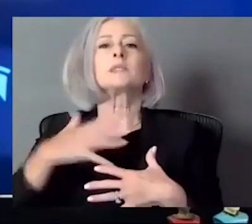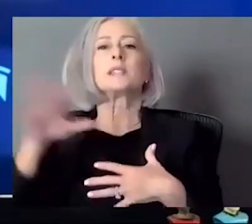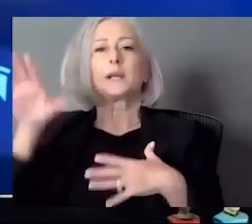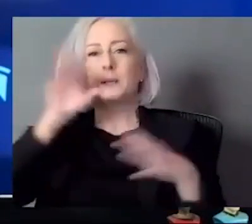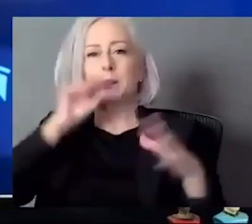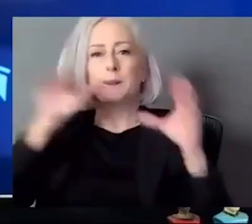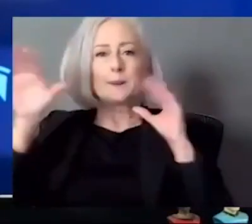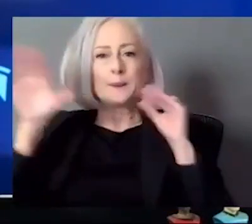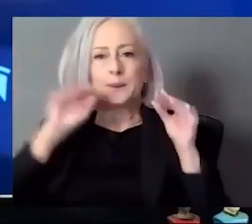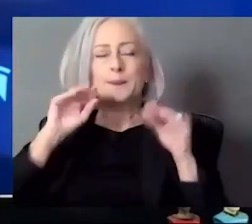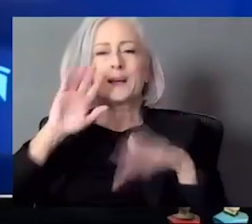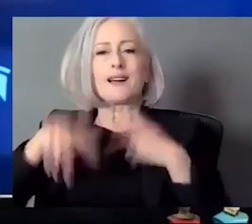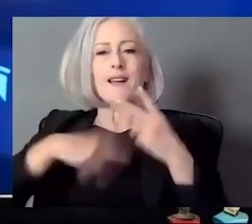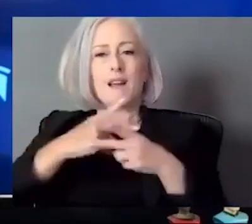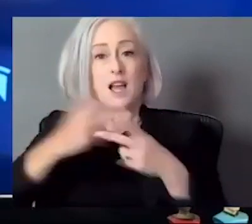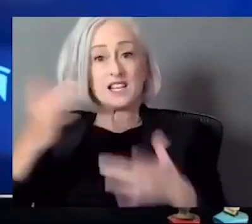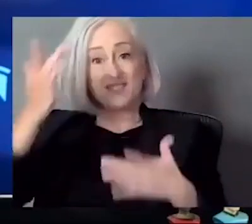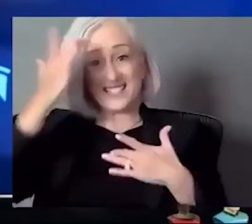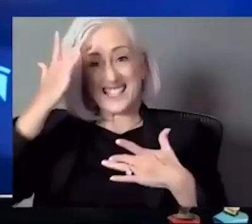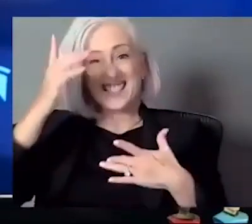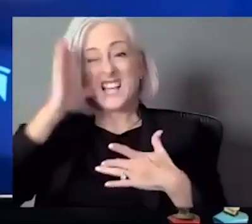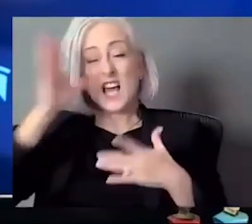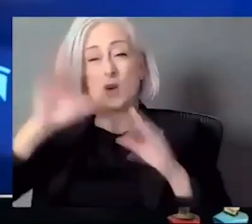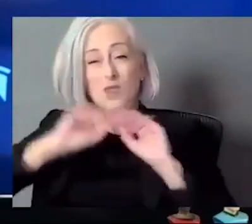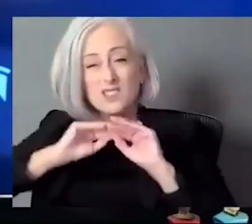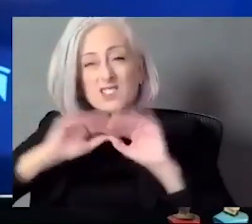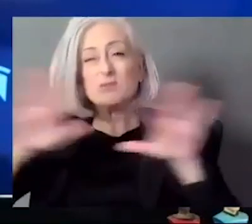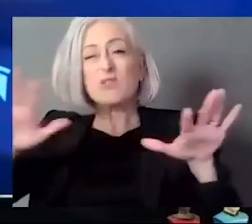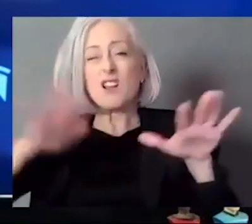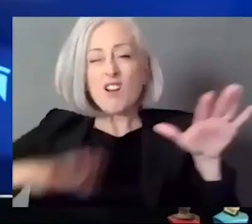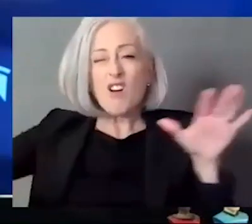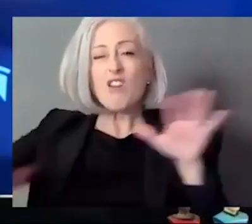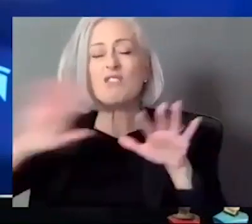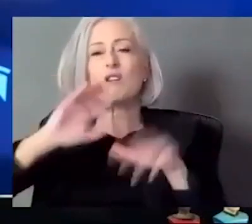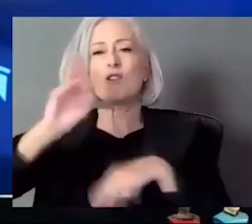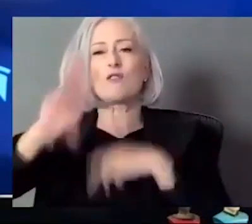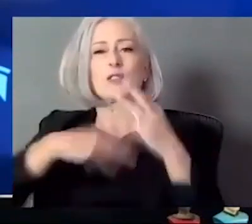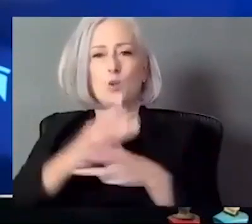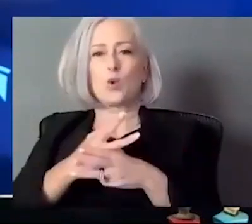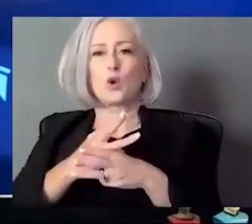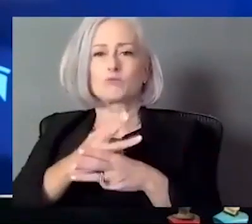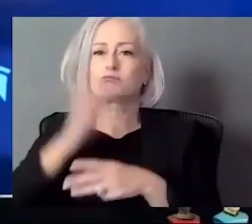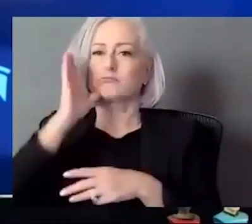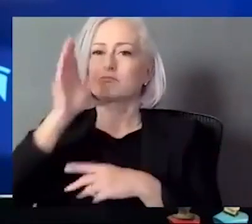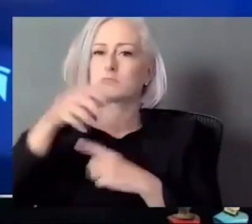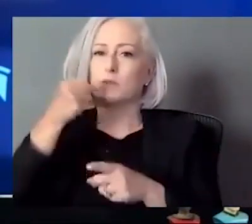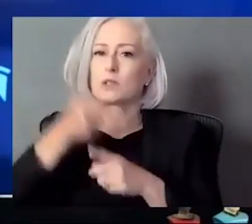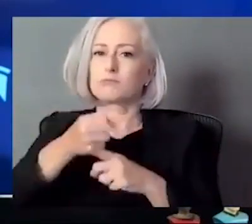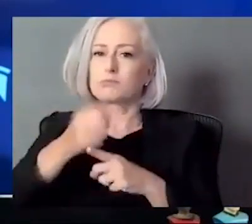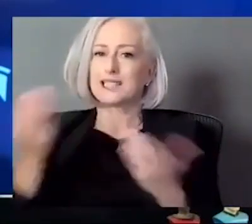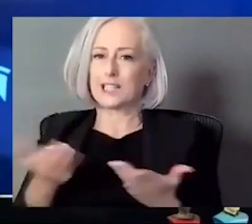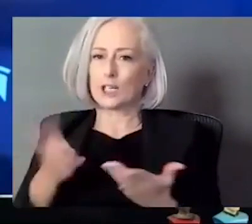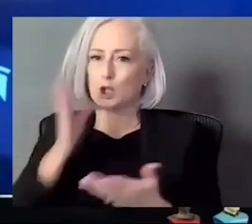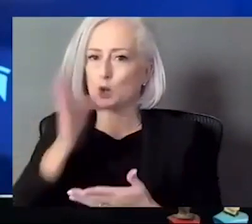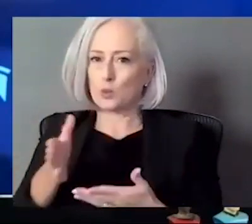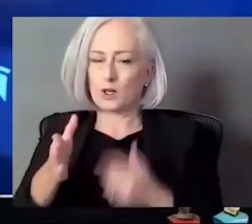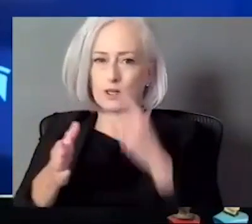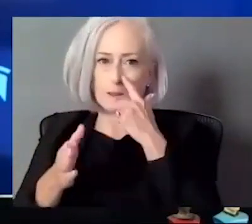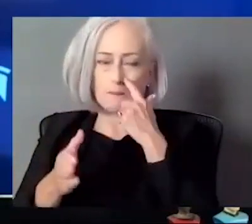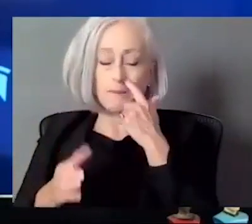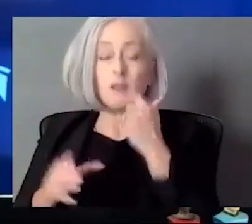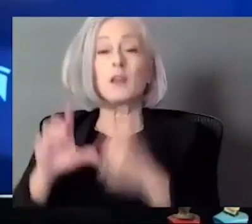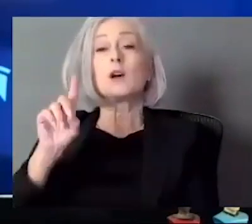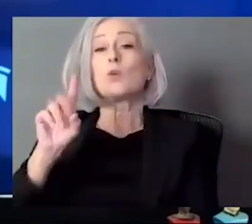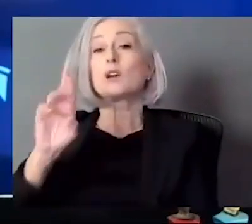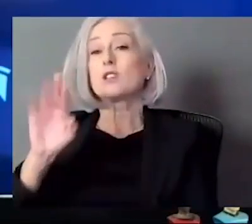it was coming. The question wasn't if, it was when. And I think that when this guy gets concerned, we should all be concerned,